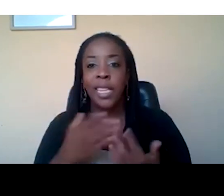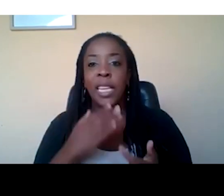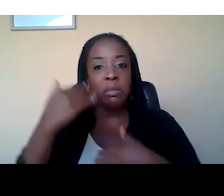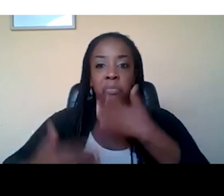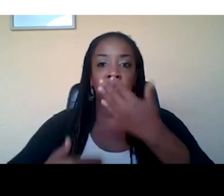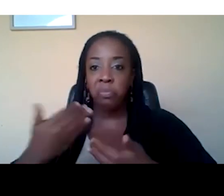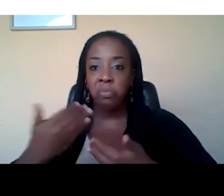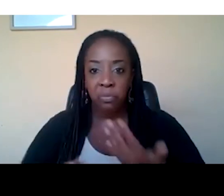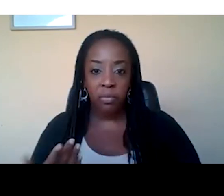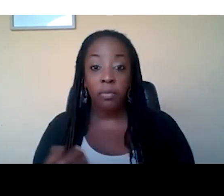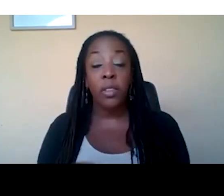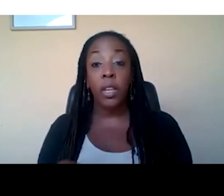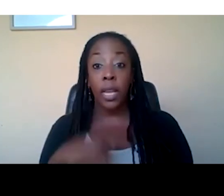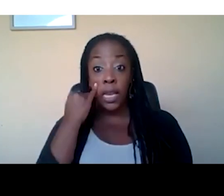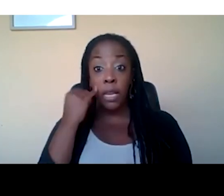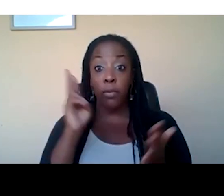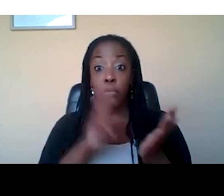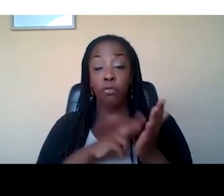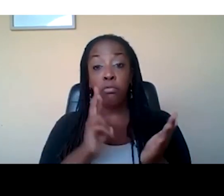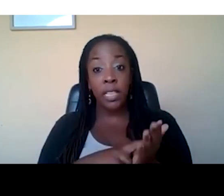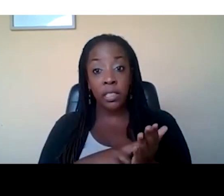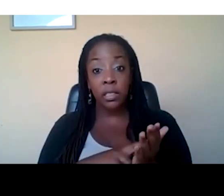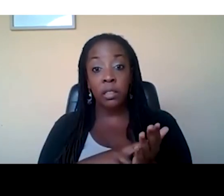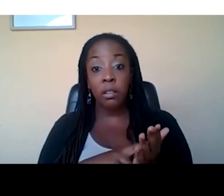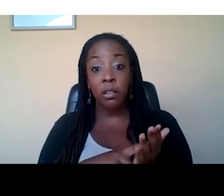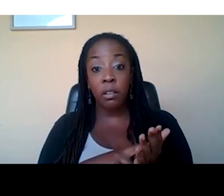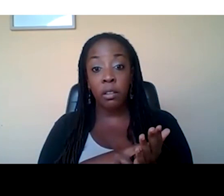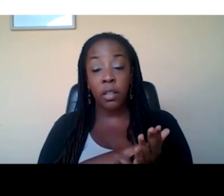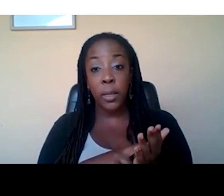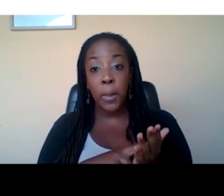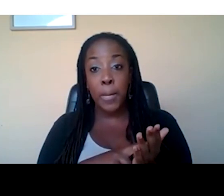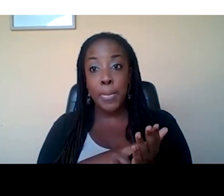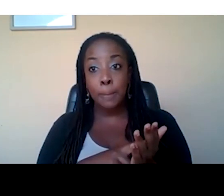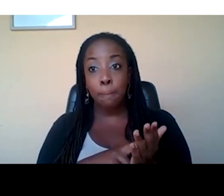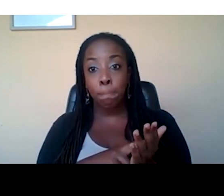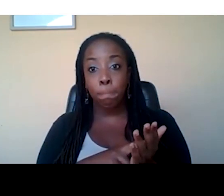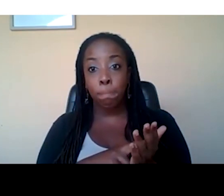So registering up front before even